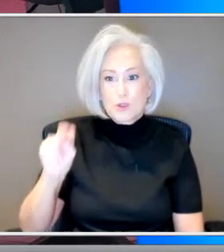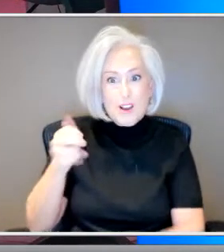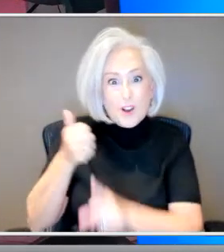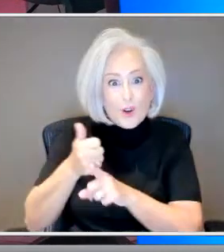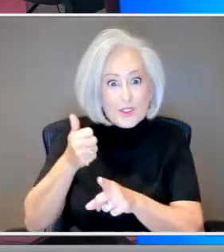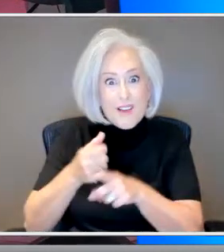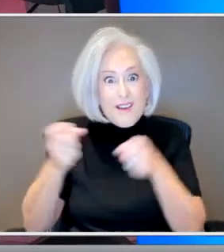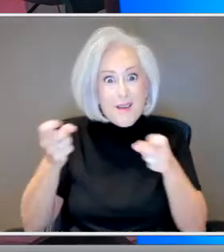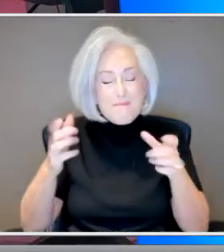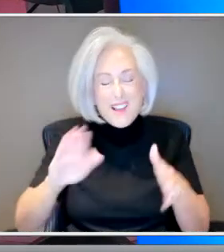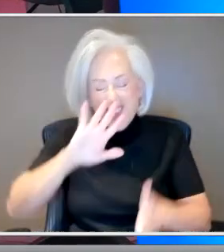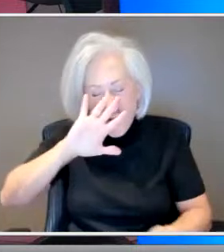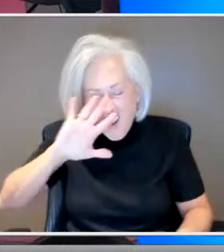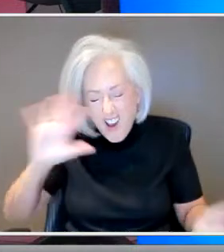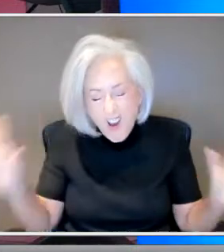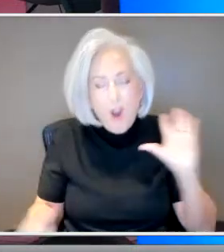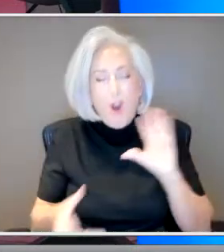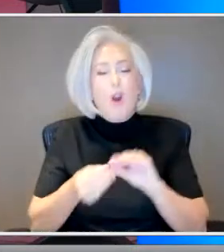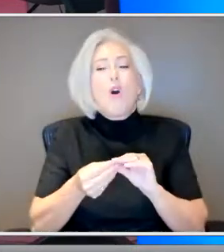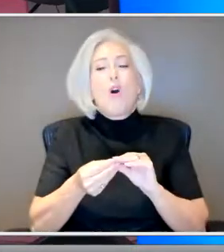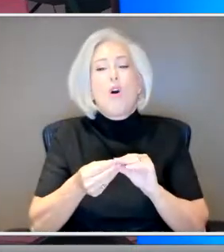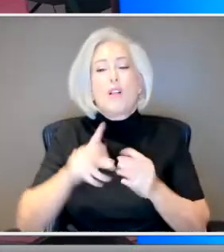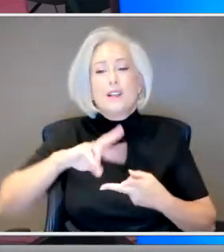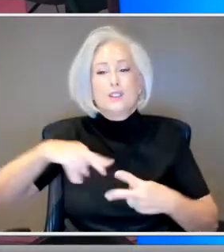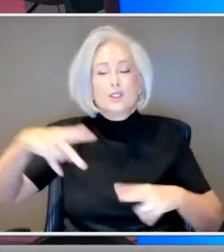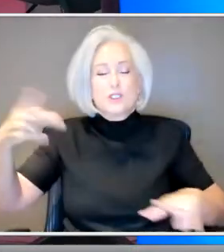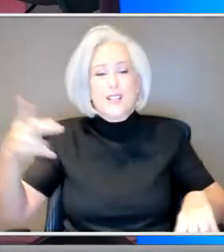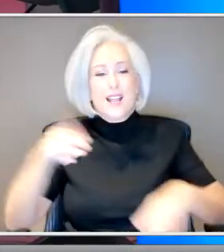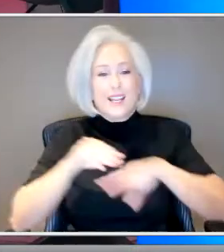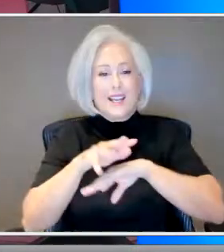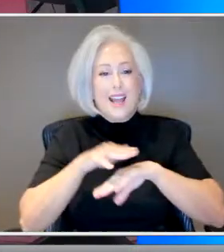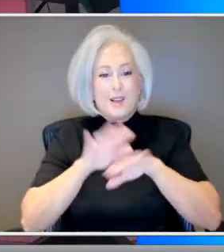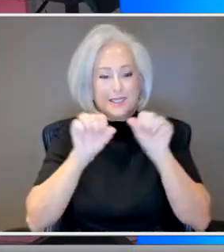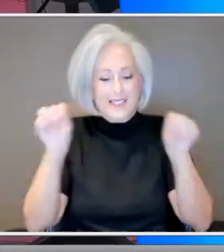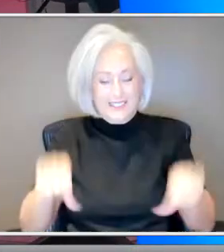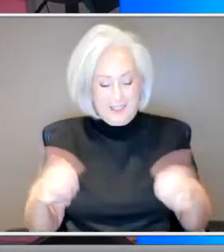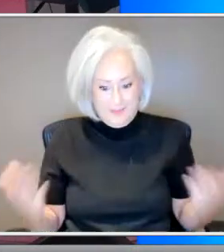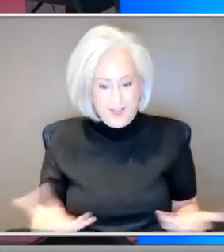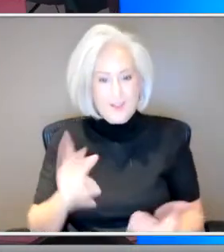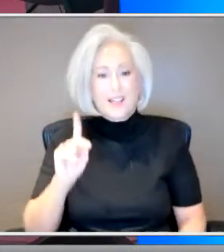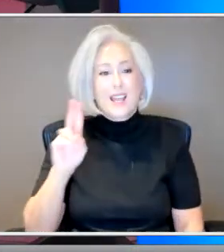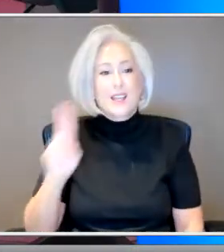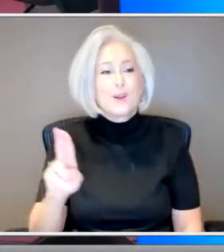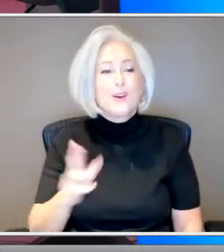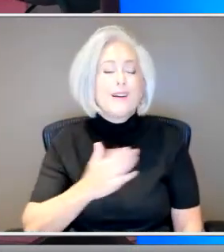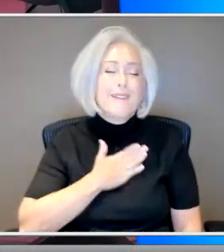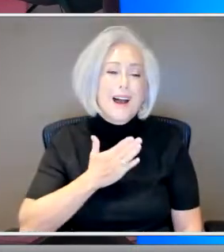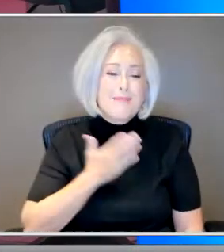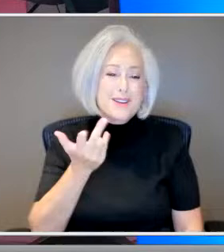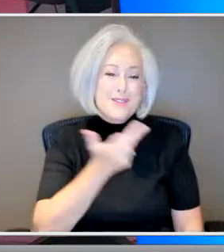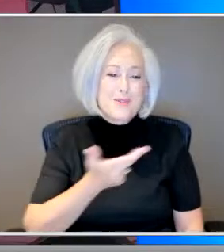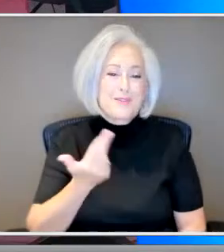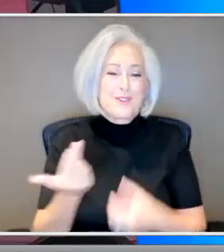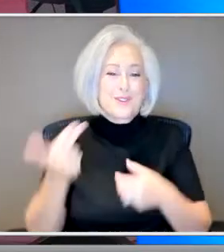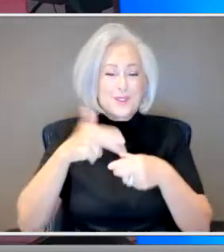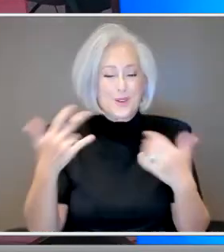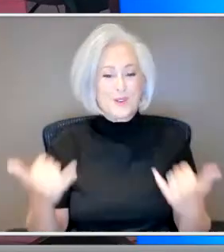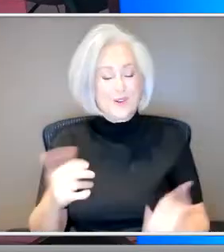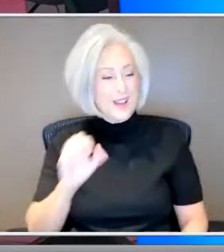clinic here at the health system. I am so glad that you were able to make time to join us. Thank you. Addison, how are you